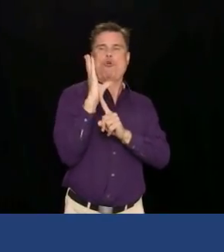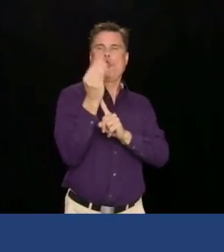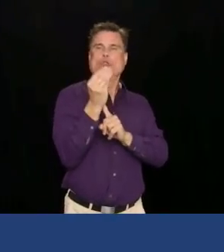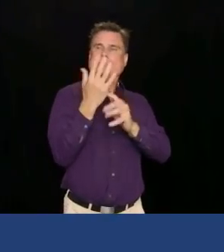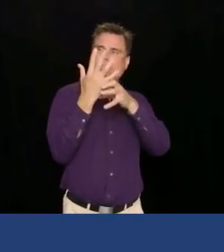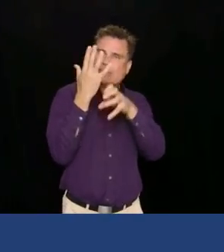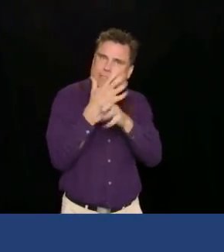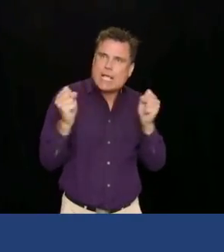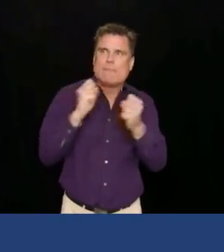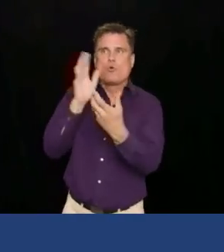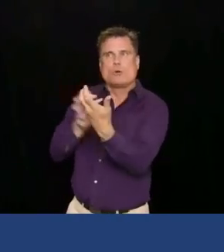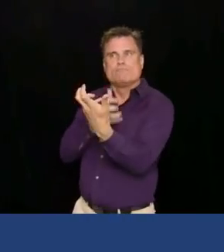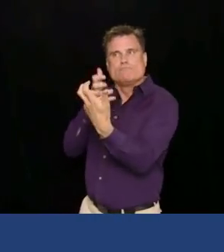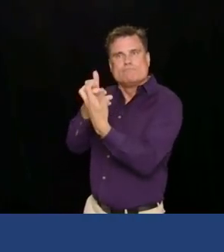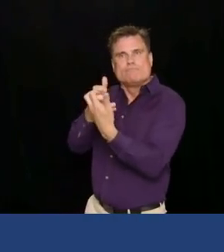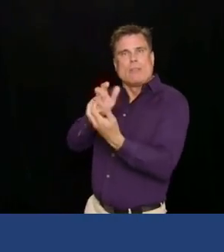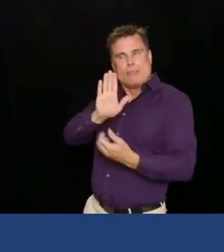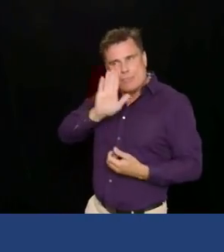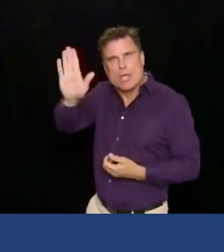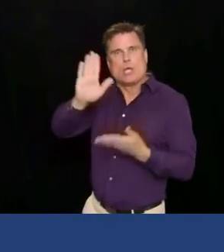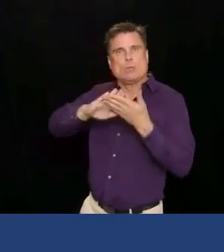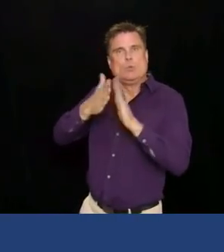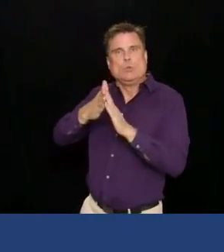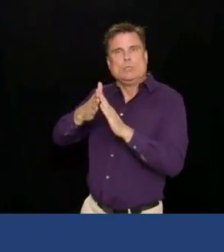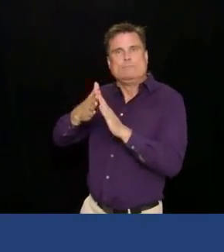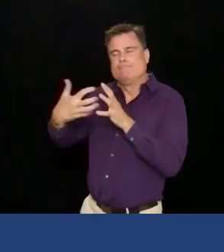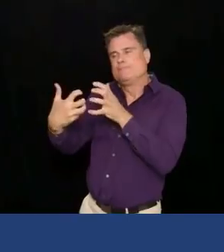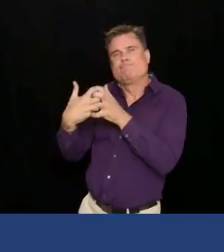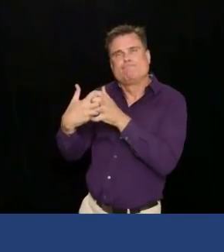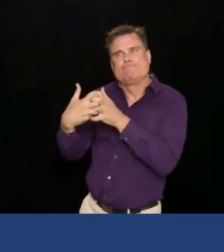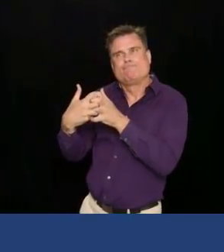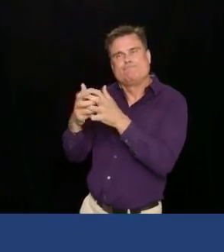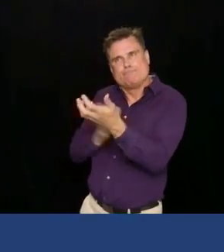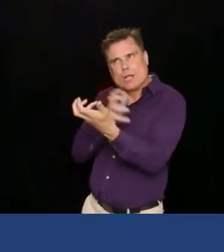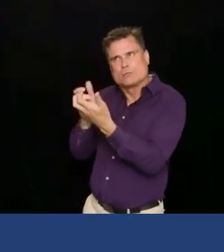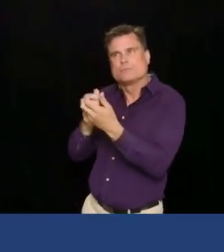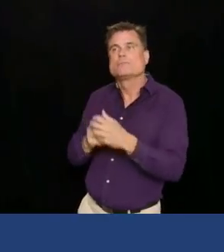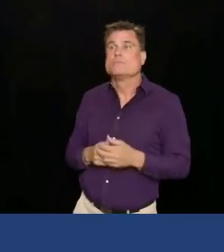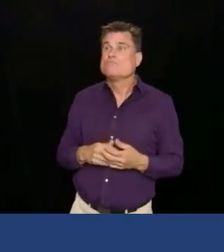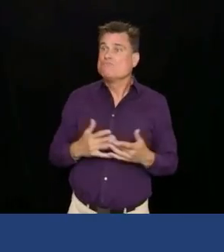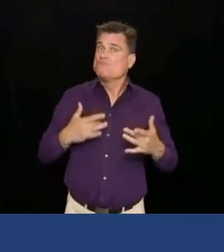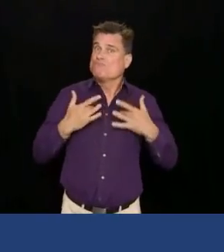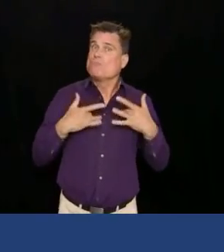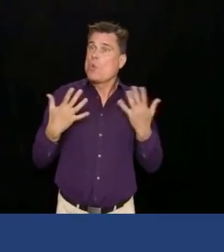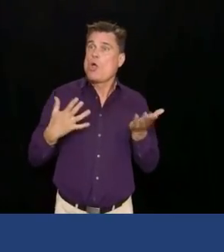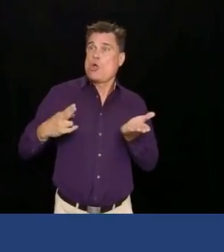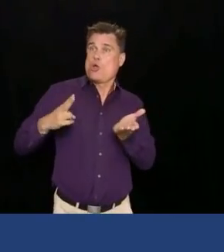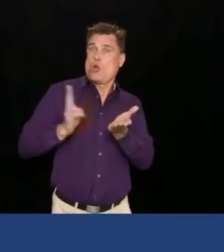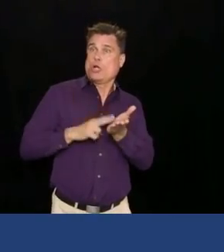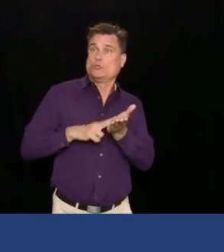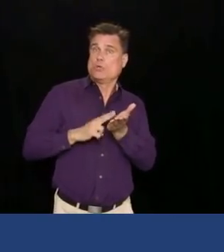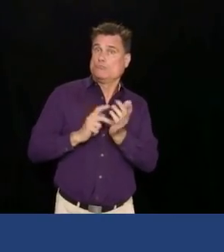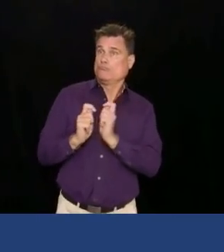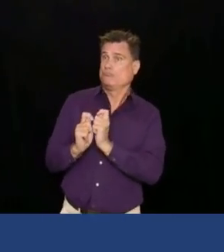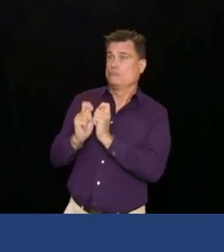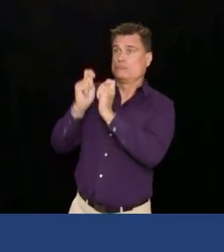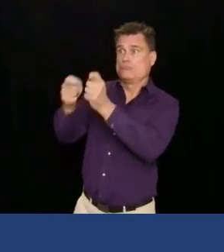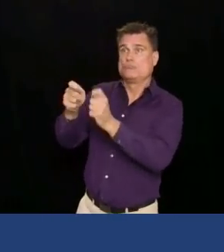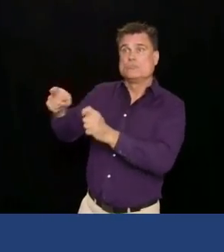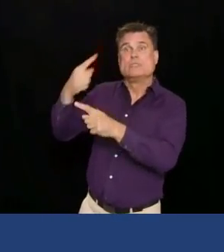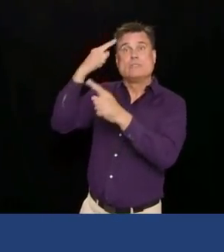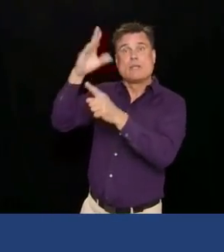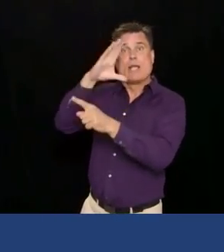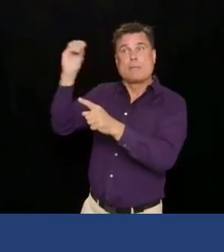meet local needs. We are looking forward to awarding these contracts to the successful proponents in early